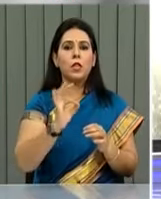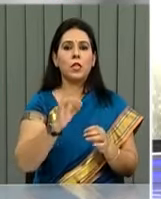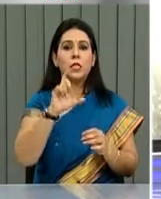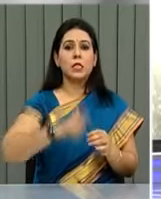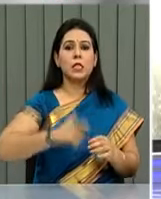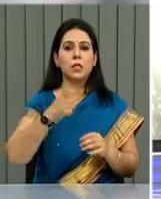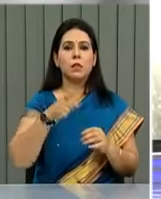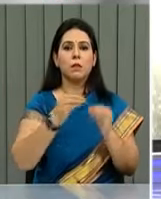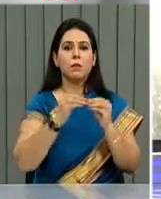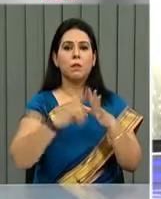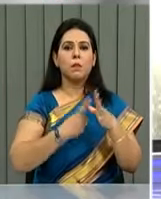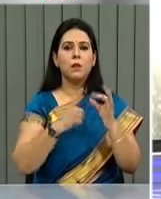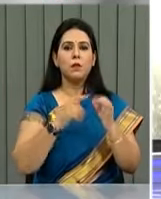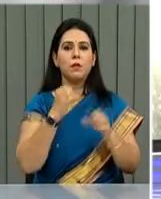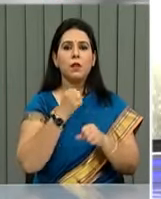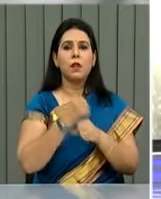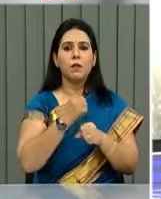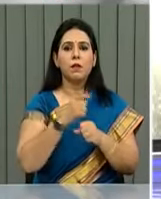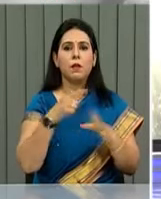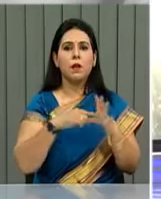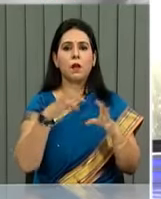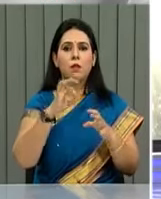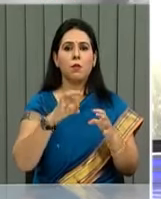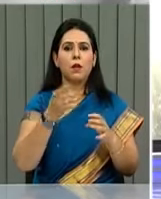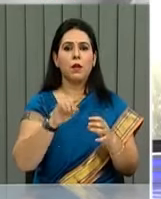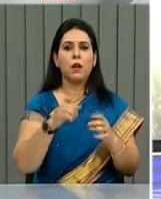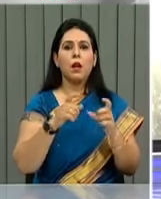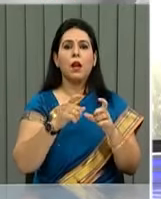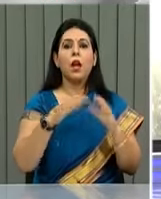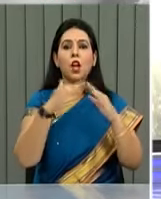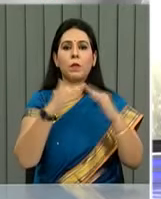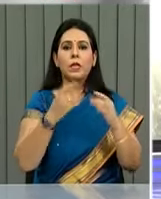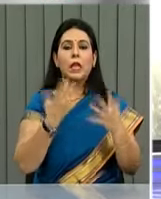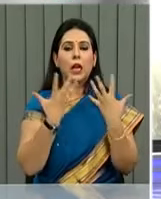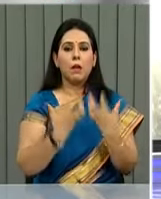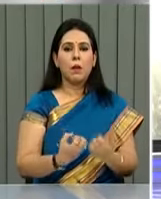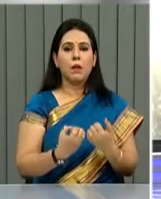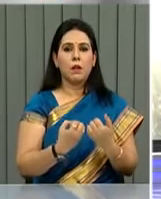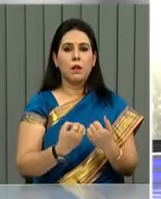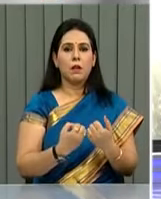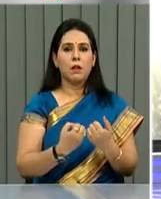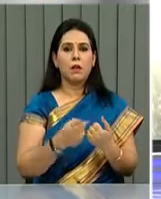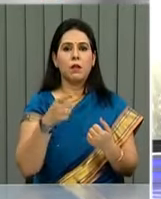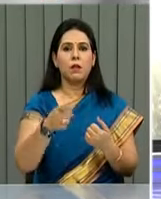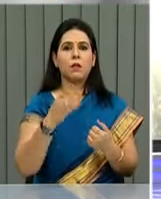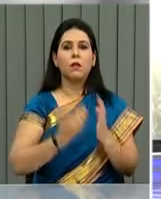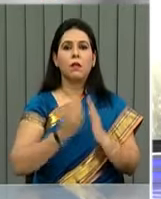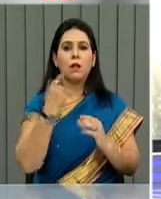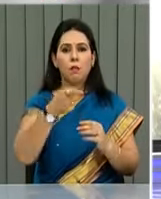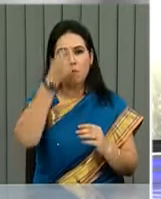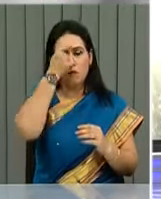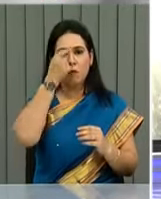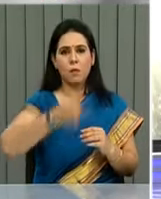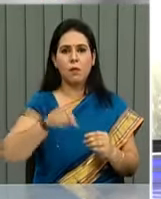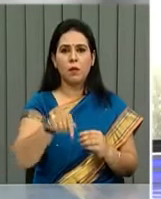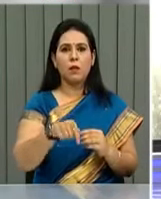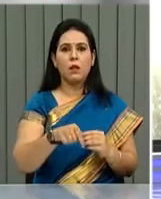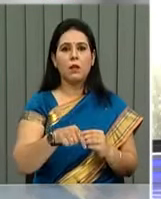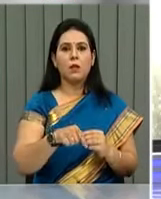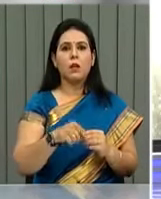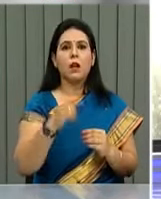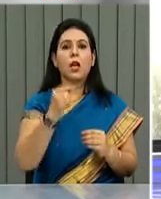for the BJP-led government and the economy are that of domestic demand, which you inherited a problem there, and